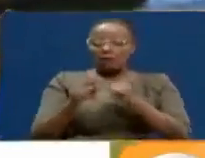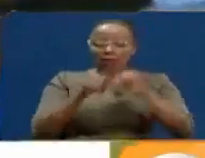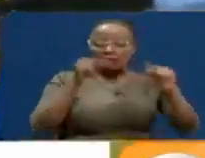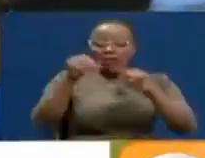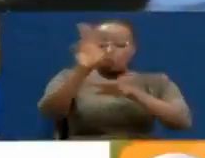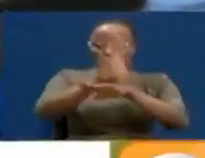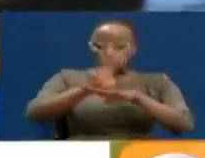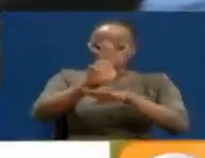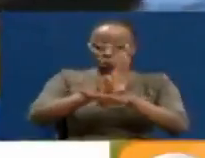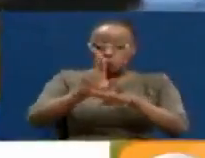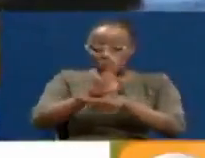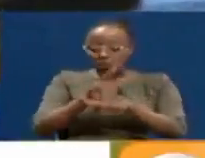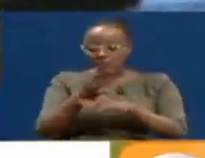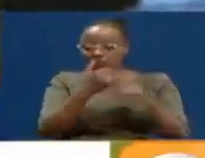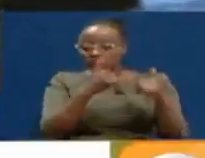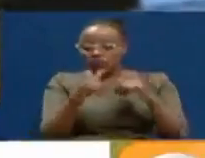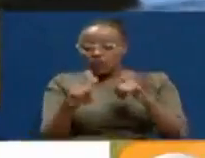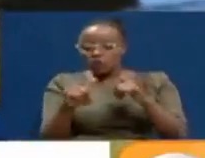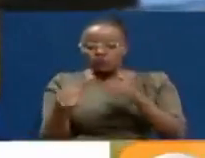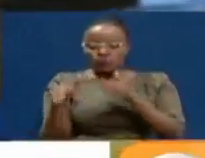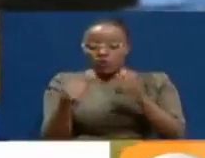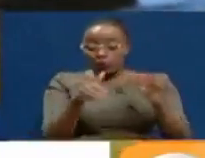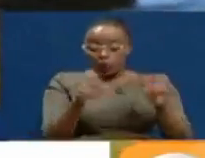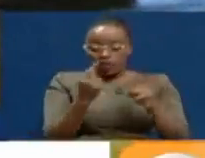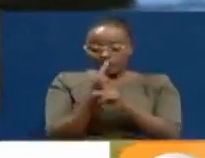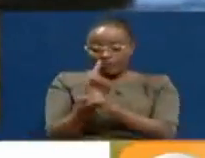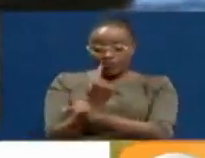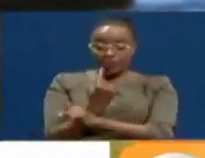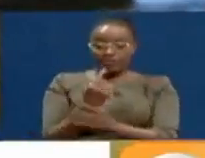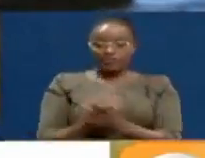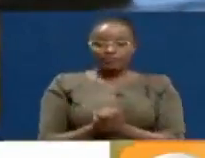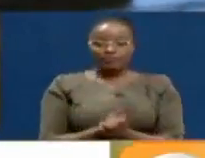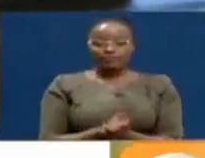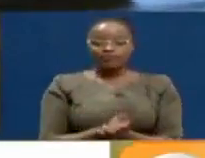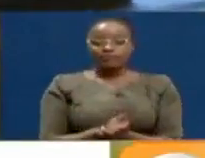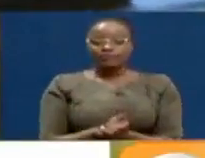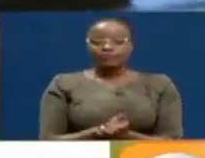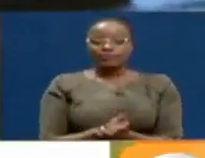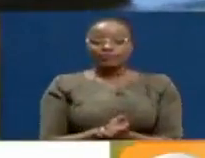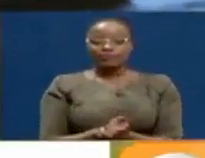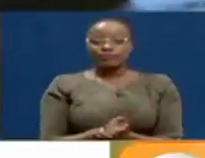the monkey see, monkey do tactic. Hassan Mugambi, Citizen TV,